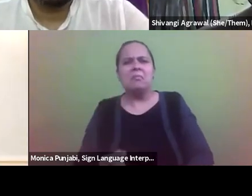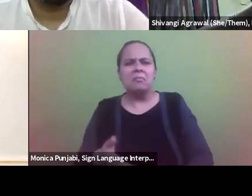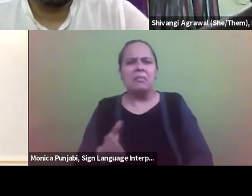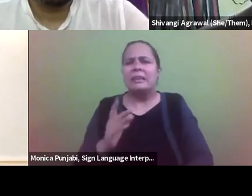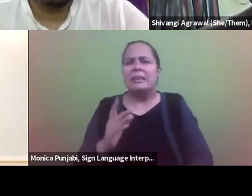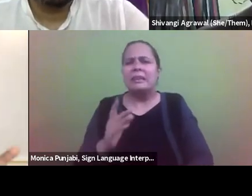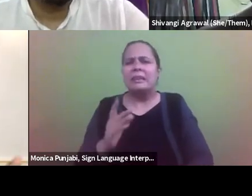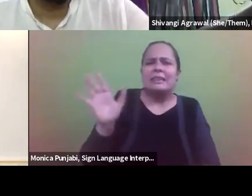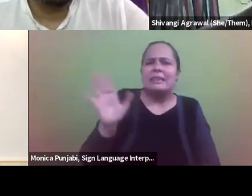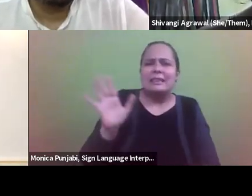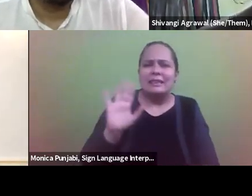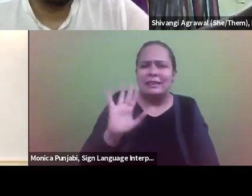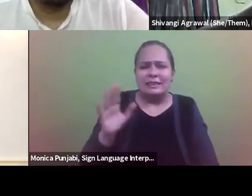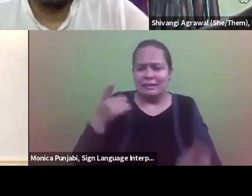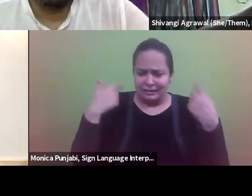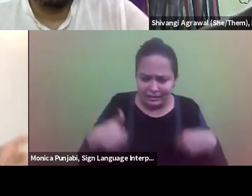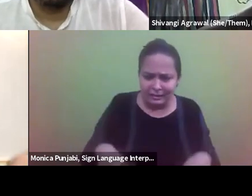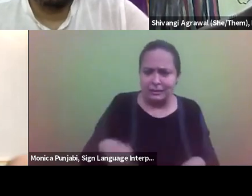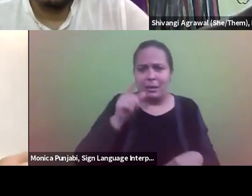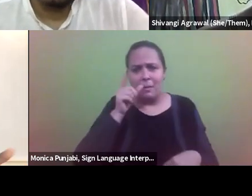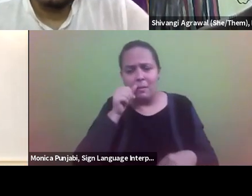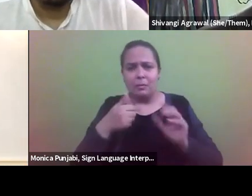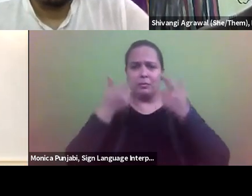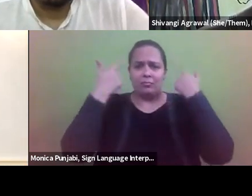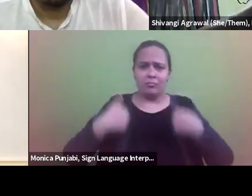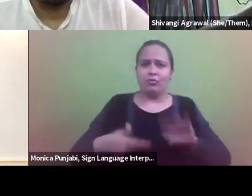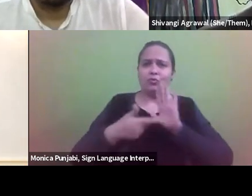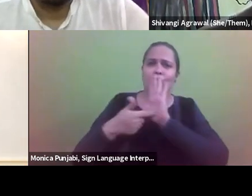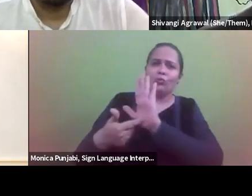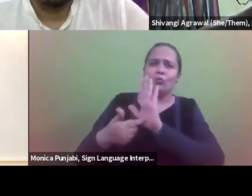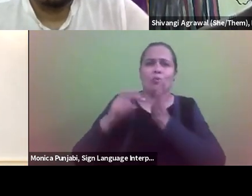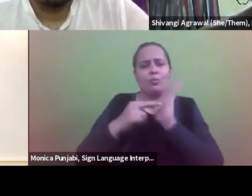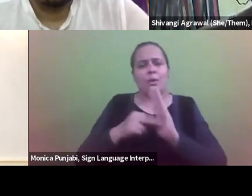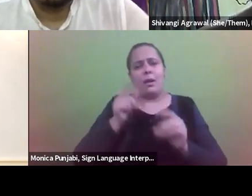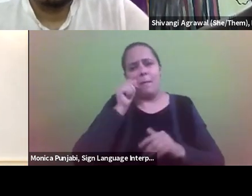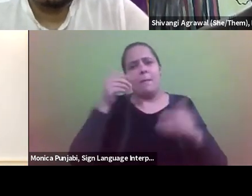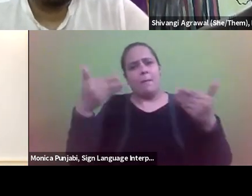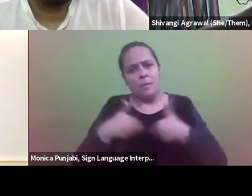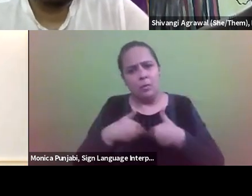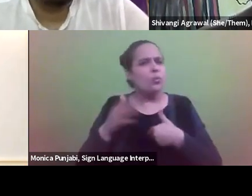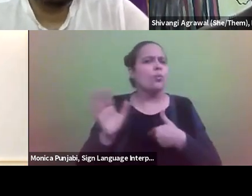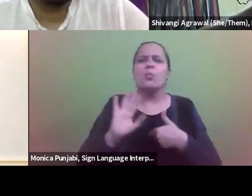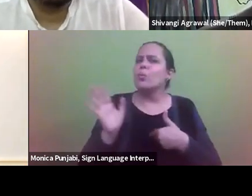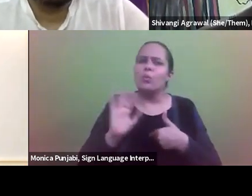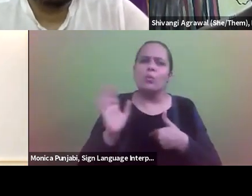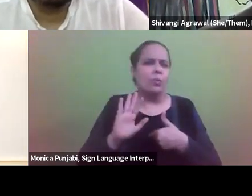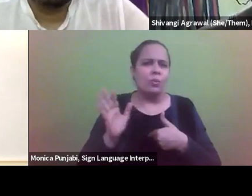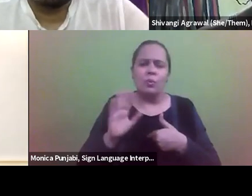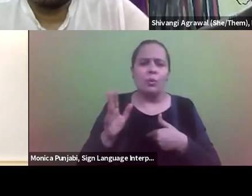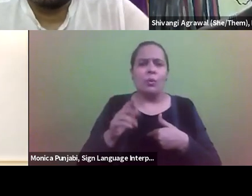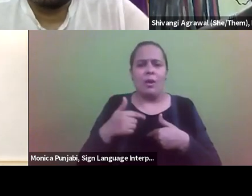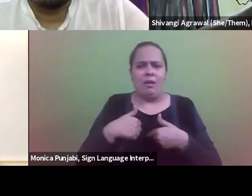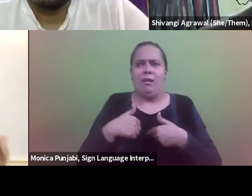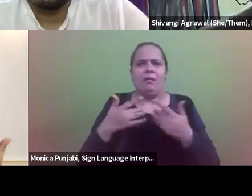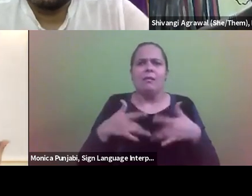there are no rules to being non-binary. If a person identifies as non-binary, you really need to listen to people. First of all,